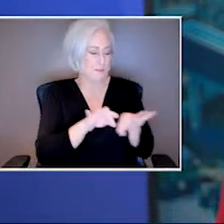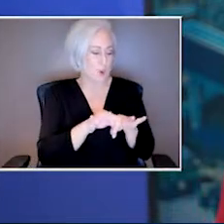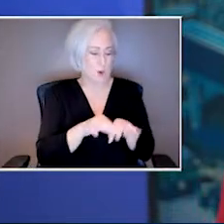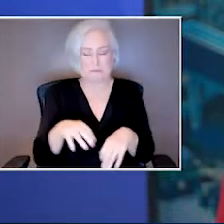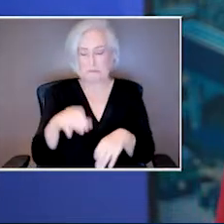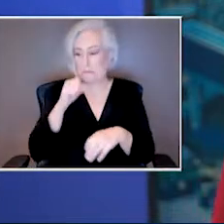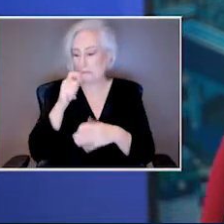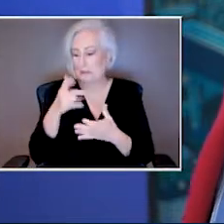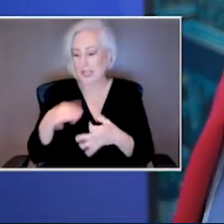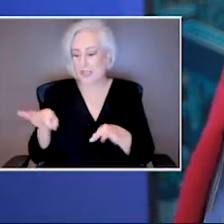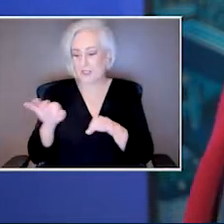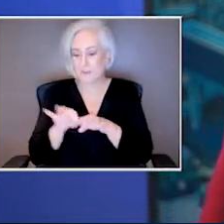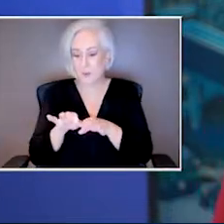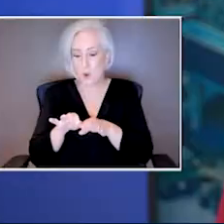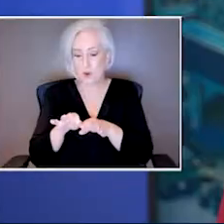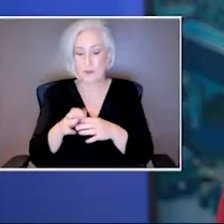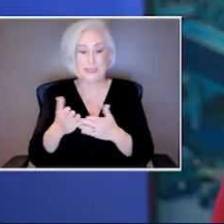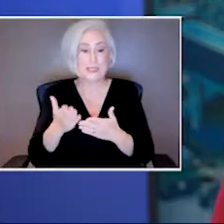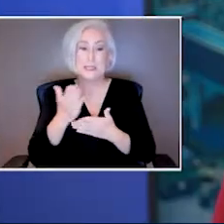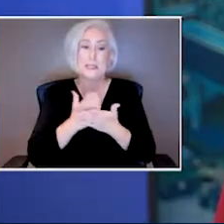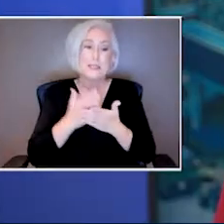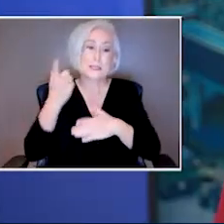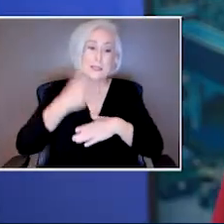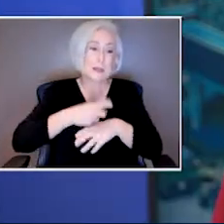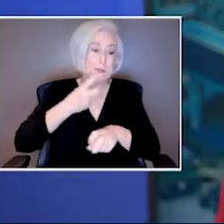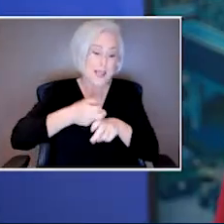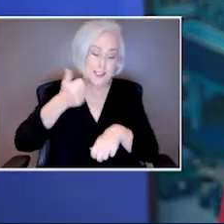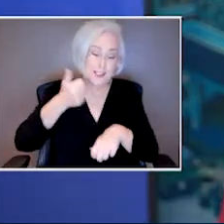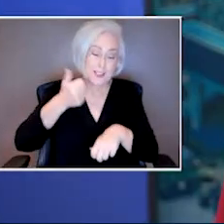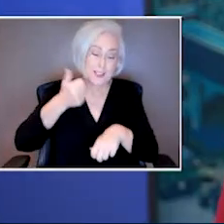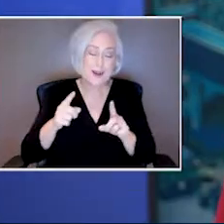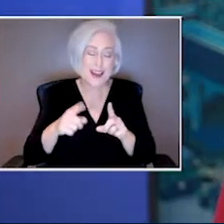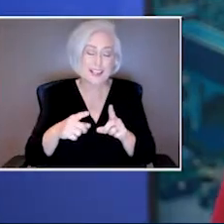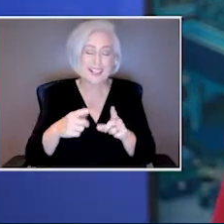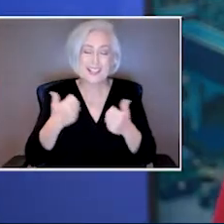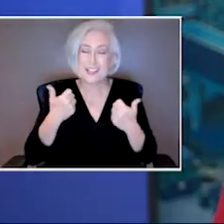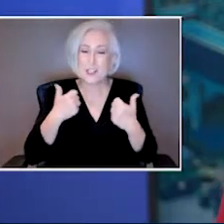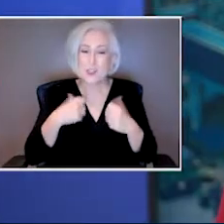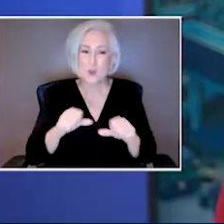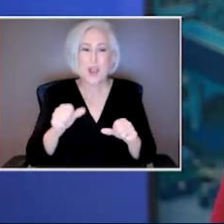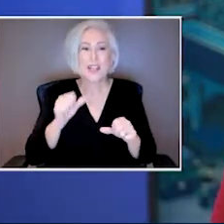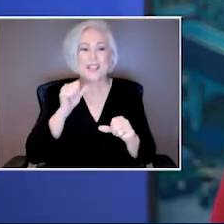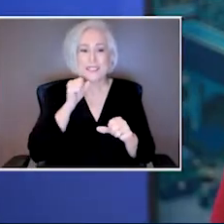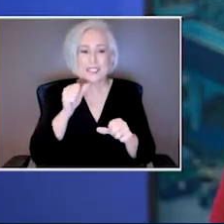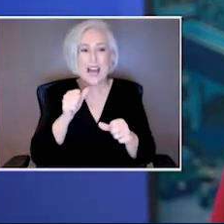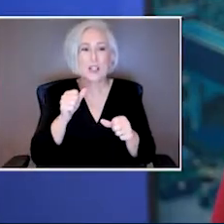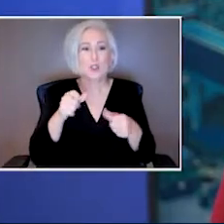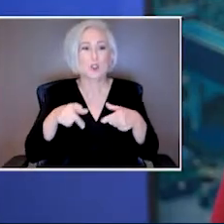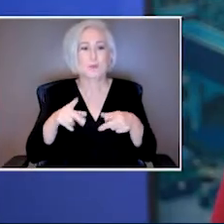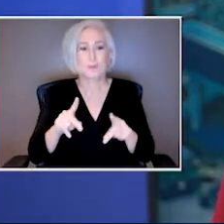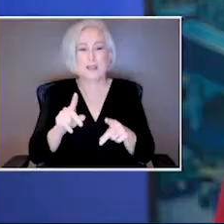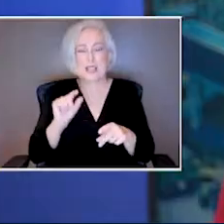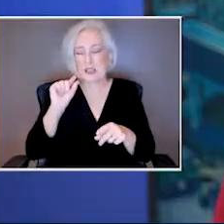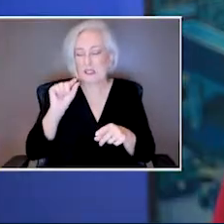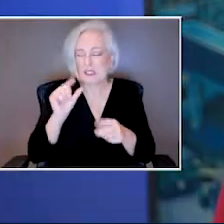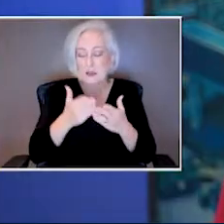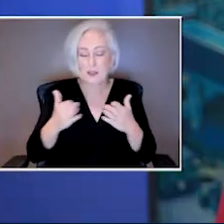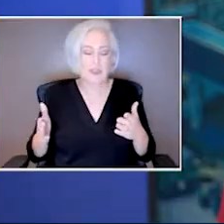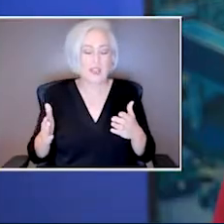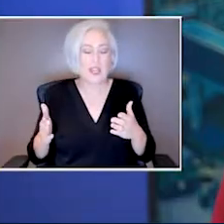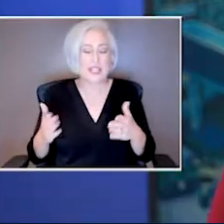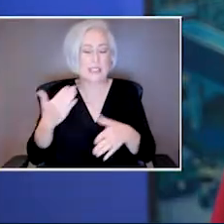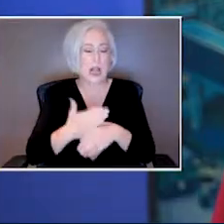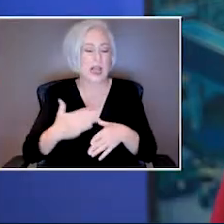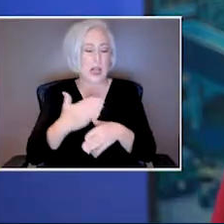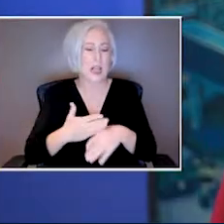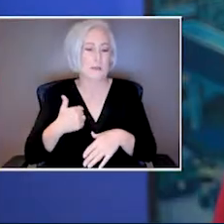some days are harder than others, but trying my best to not let like little things that just really don't matter at the end of the day get to me. It's like, okay, is